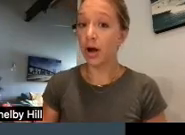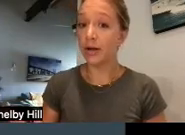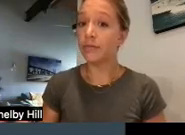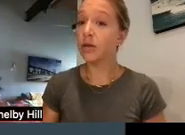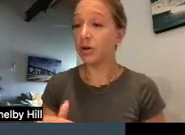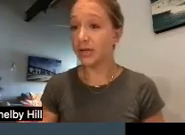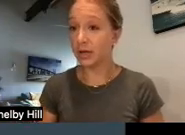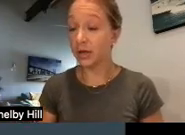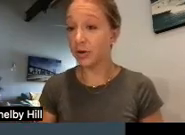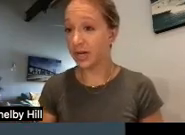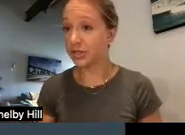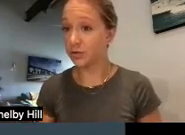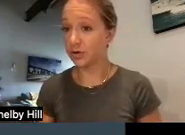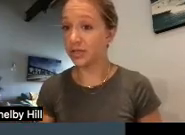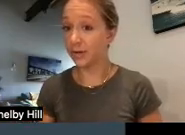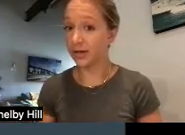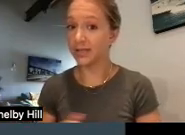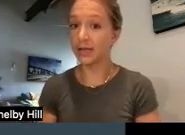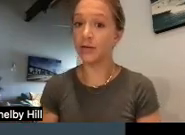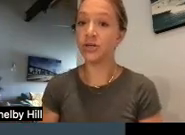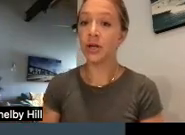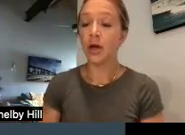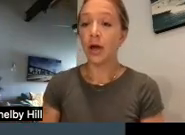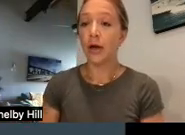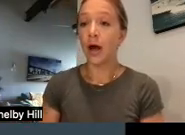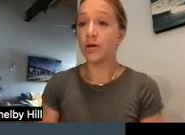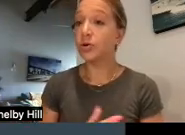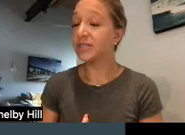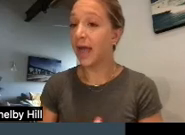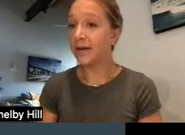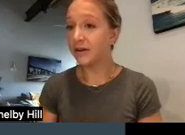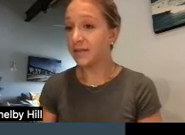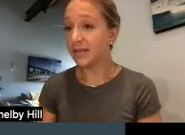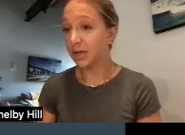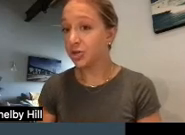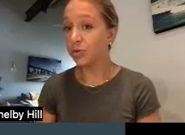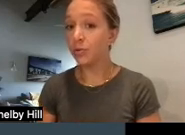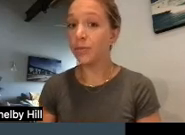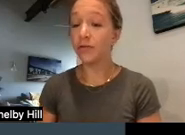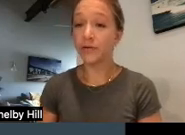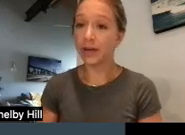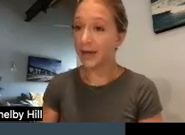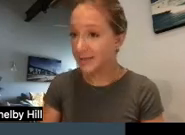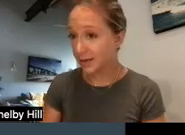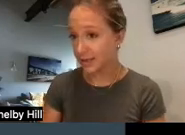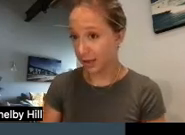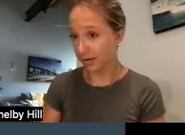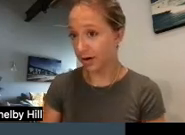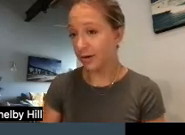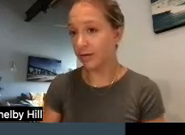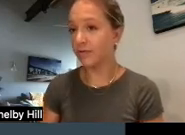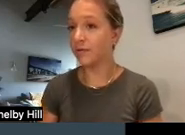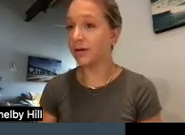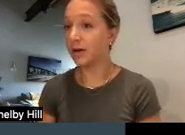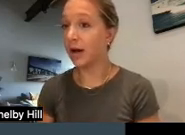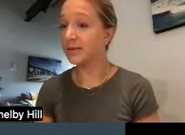touching upon communication disorders in American Sign Language. Towards the end of today's lecture, we will be reviewing a case study